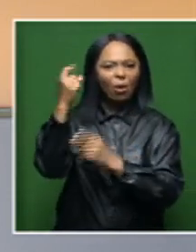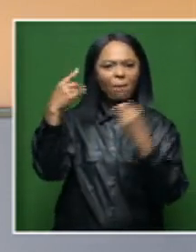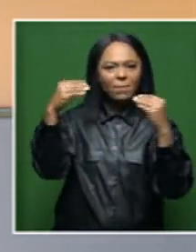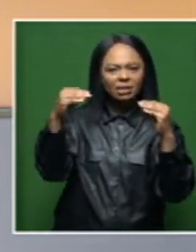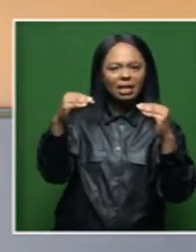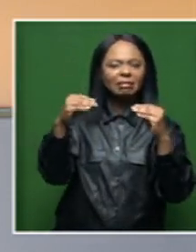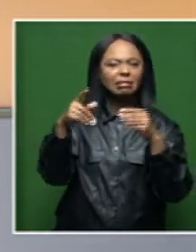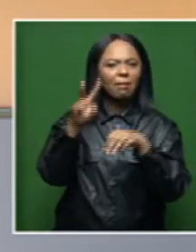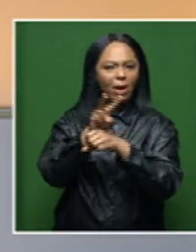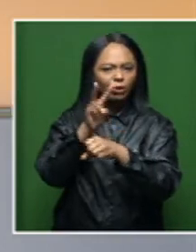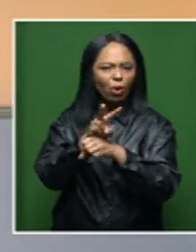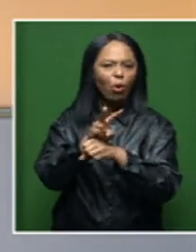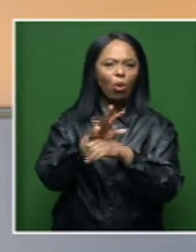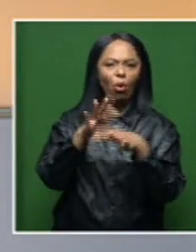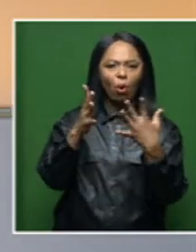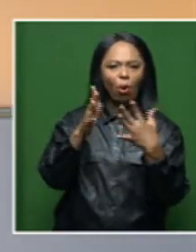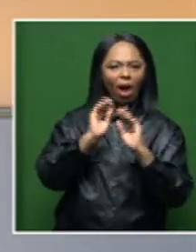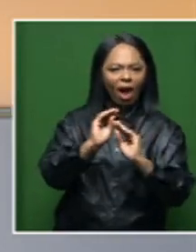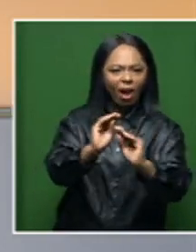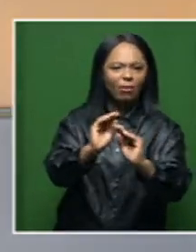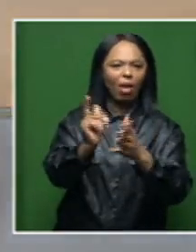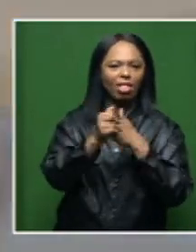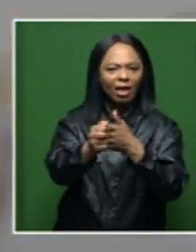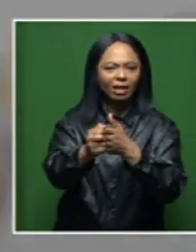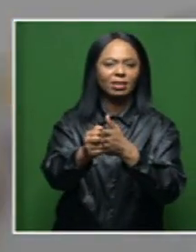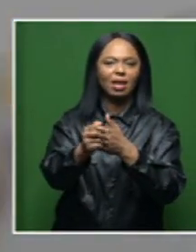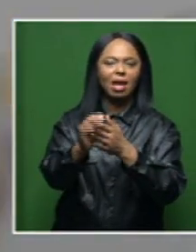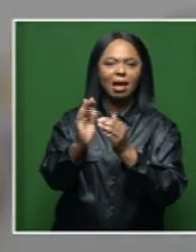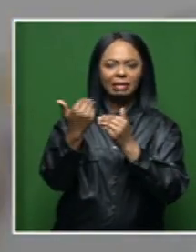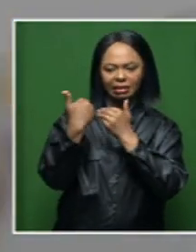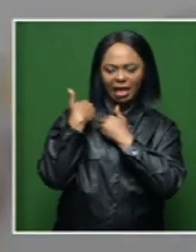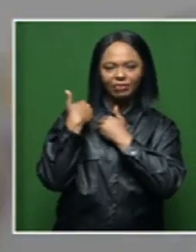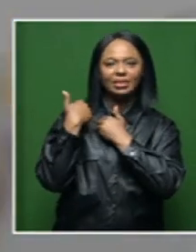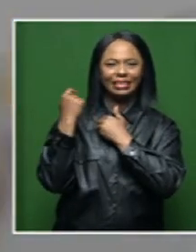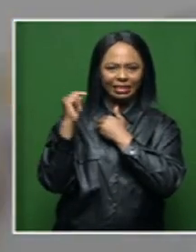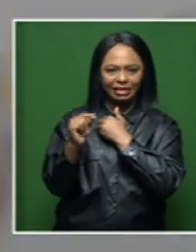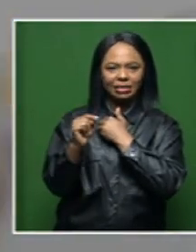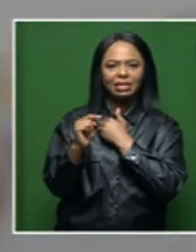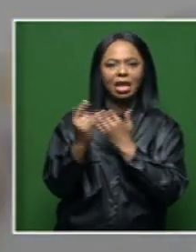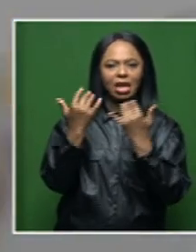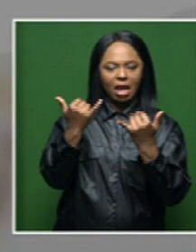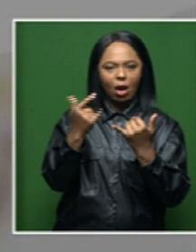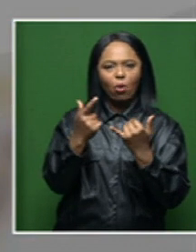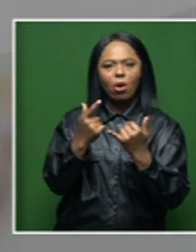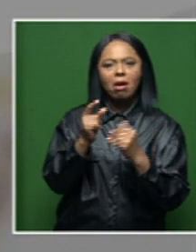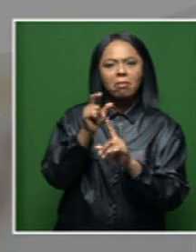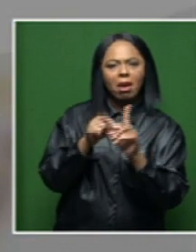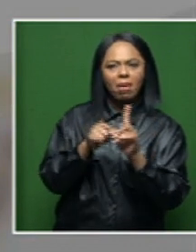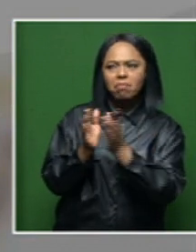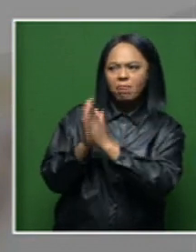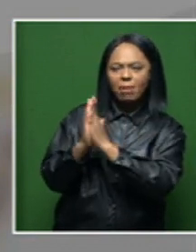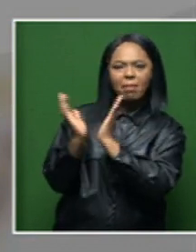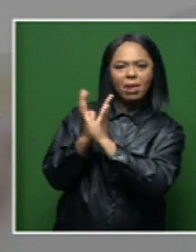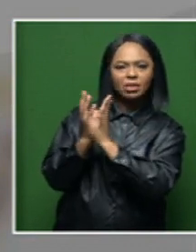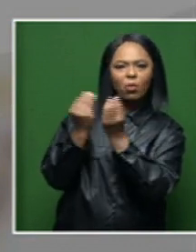mentors and more without compromising their safety. YouDeh allows anyone to request a meeting with a person they admire and would like